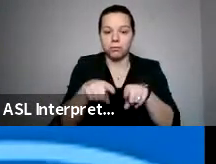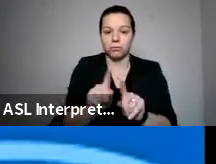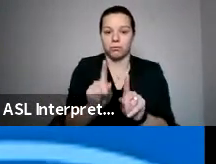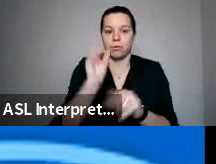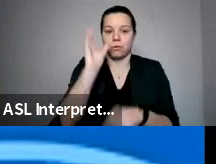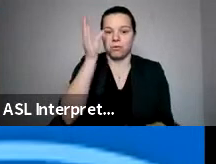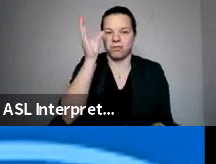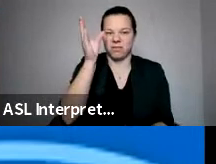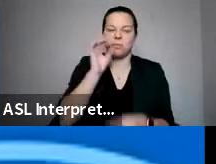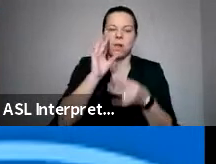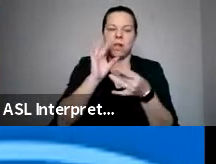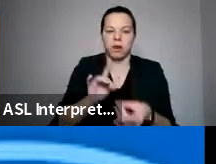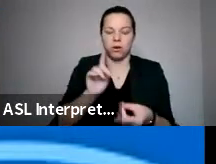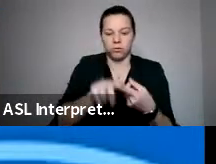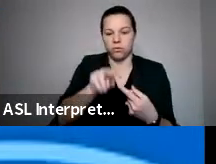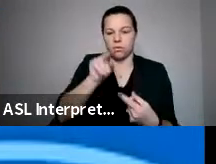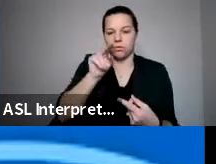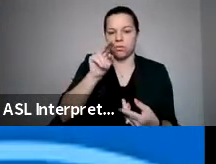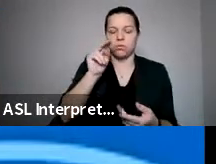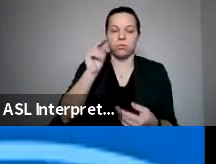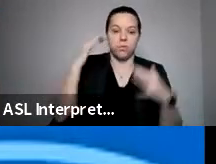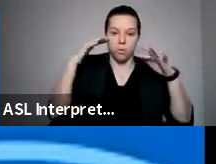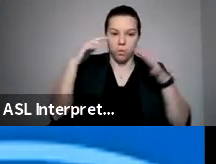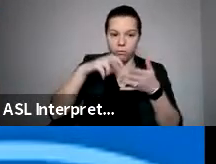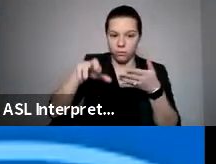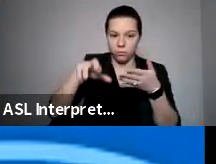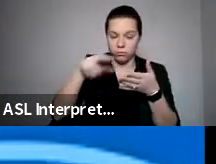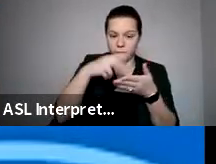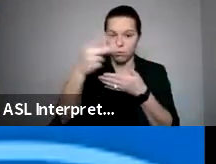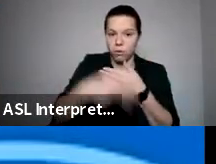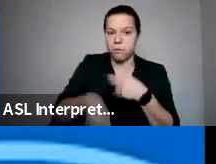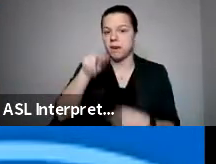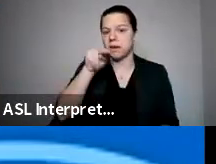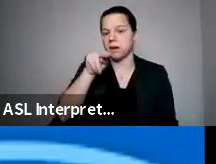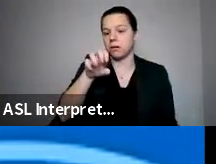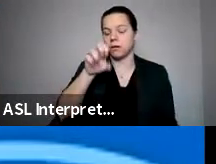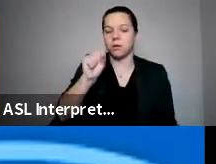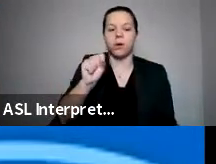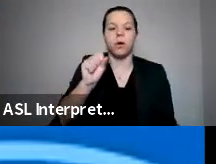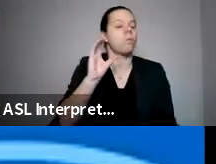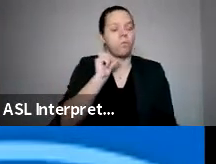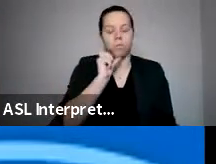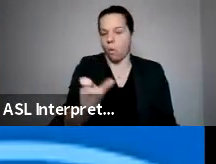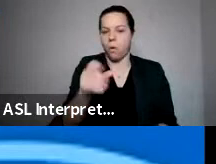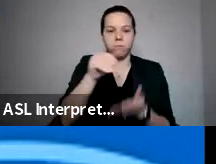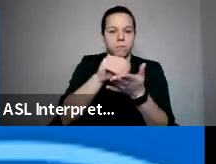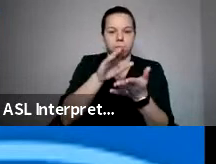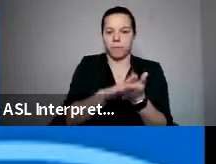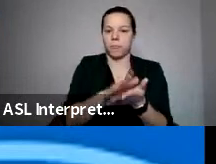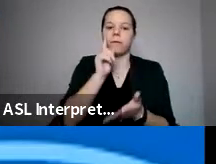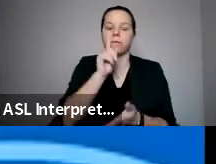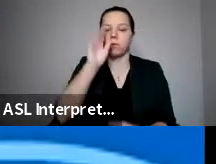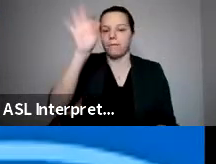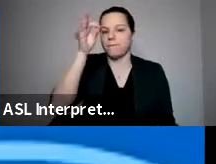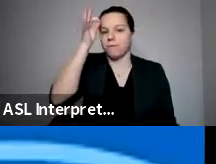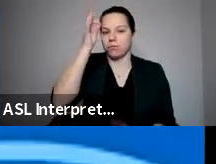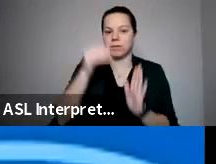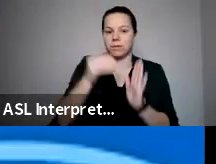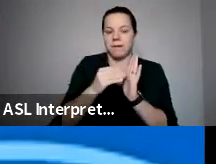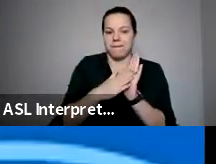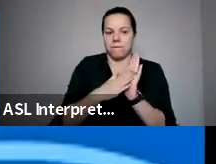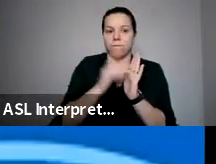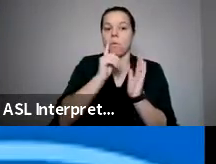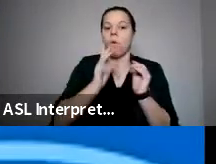noise research programs and neighborhood environmental survey will not be recorded to the federal docket. To make an